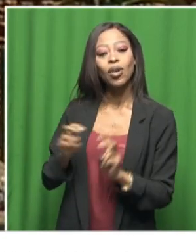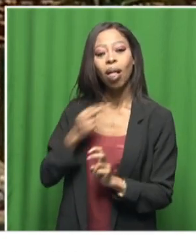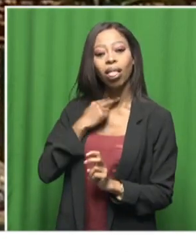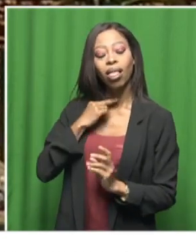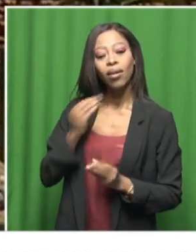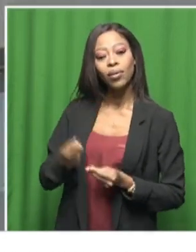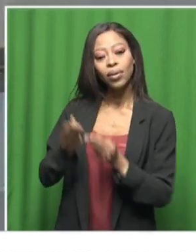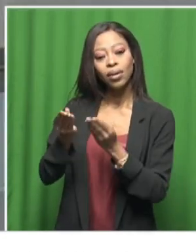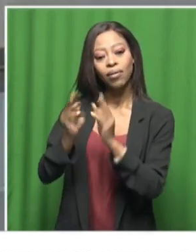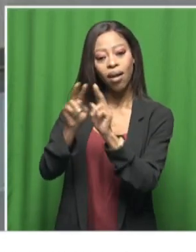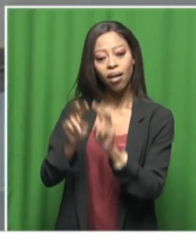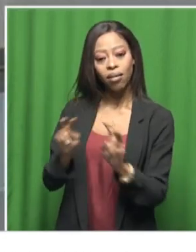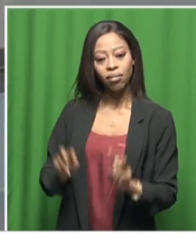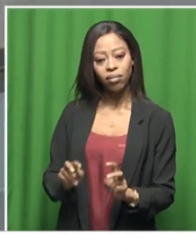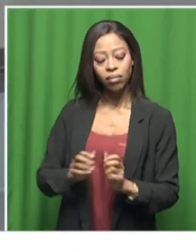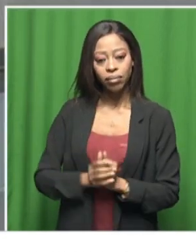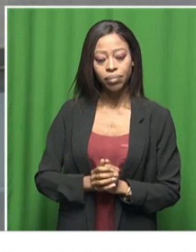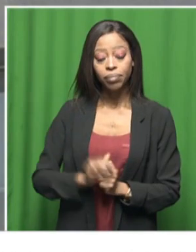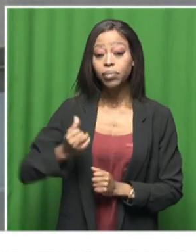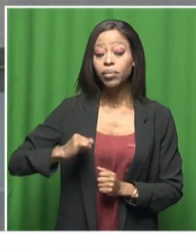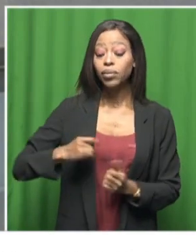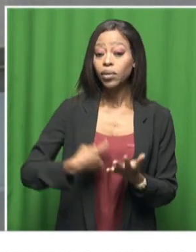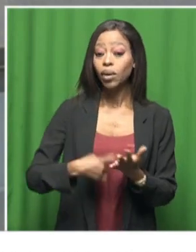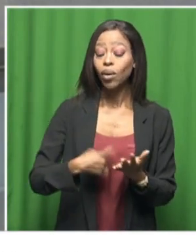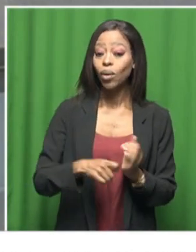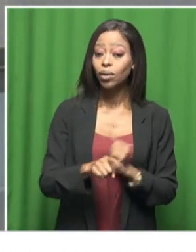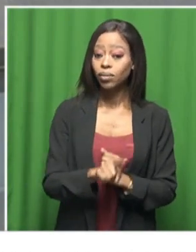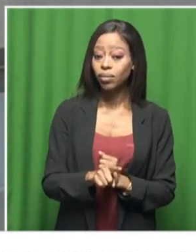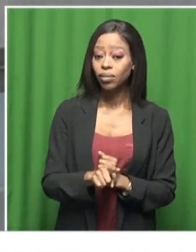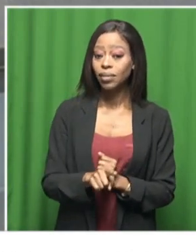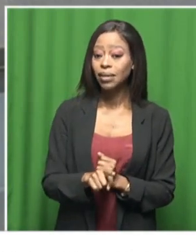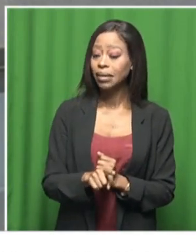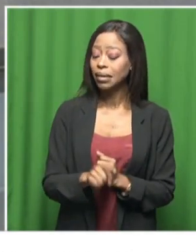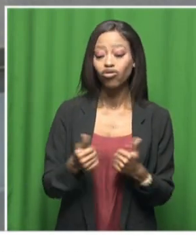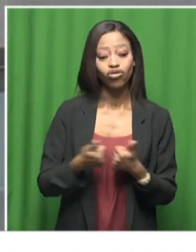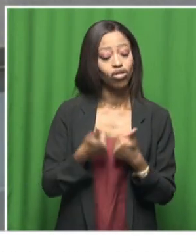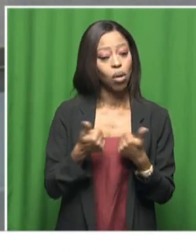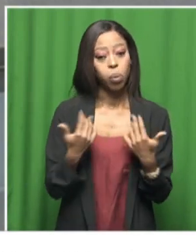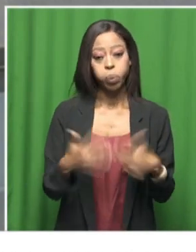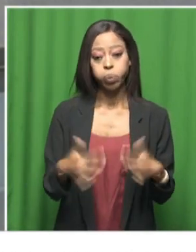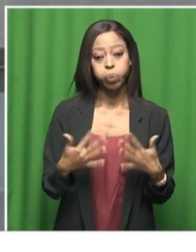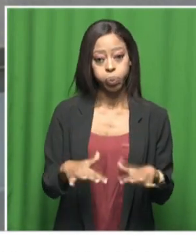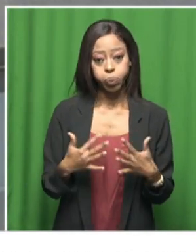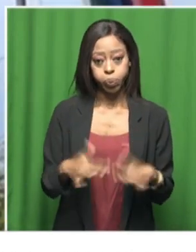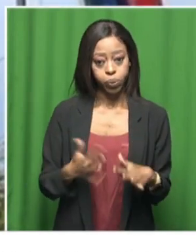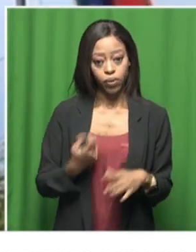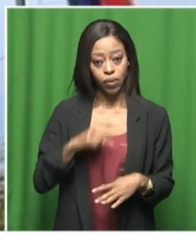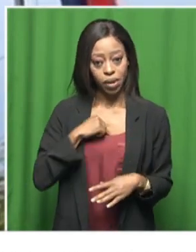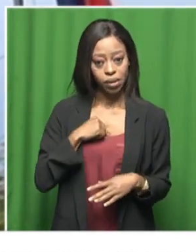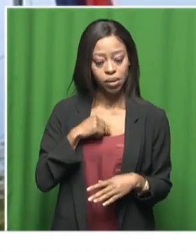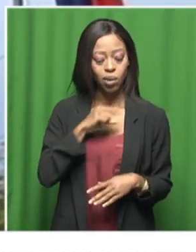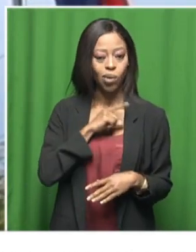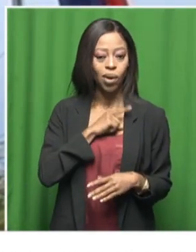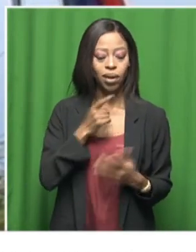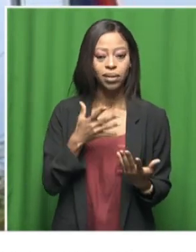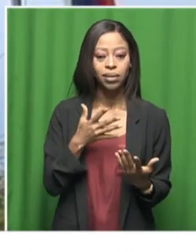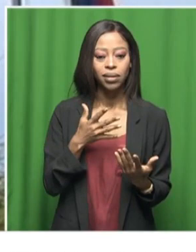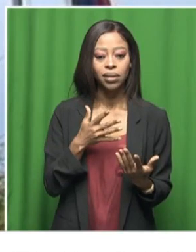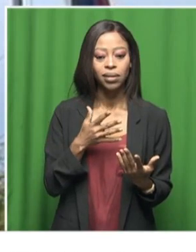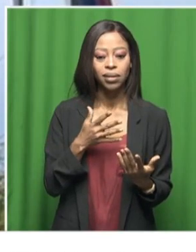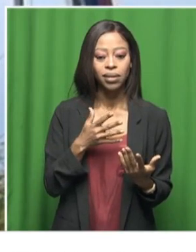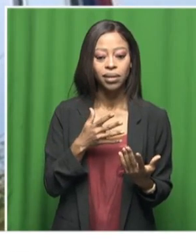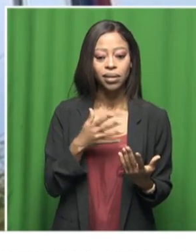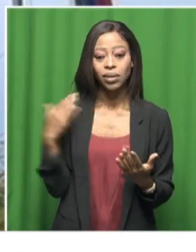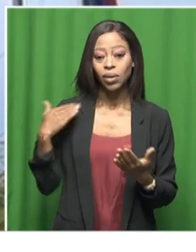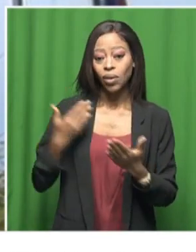electricity. Municipal debt, as I've said, is really a major challenge for us. We do not see the trend at